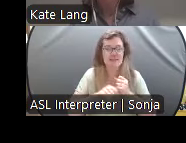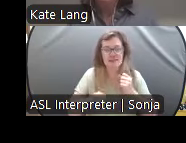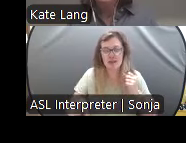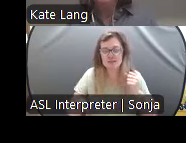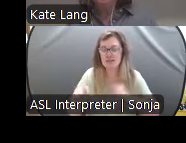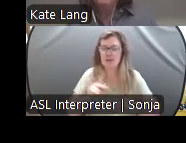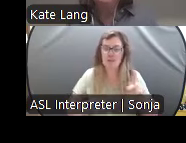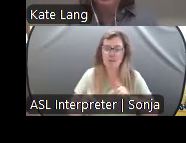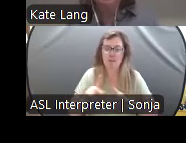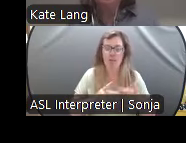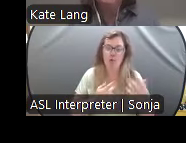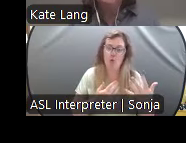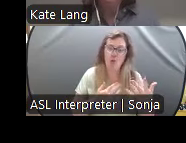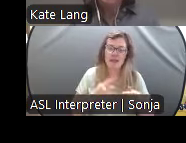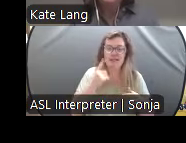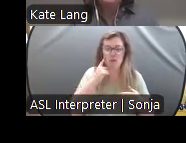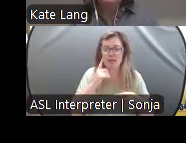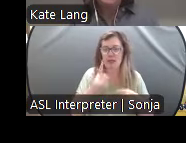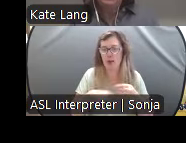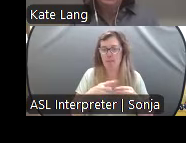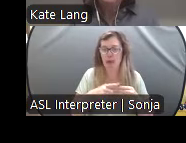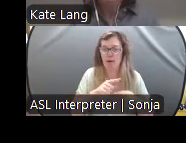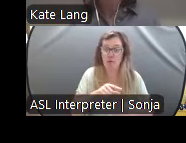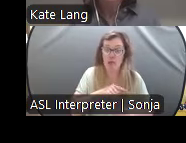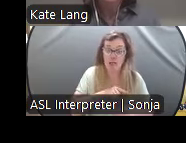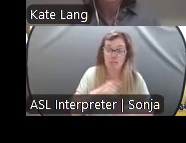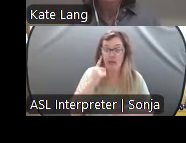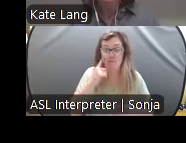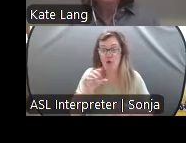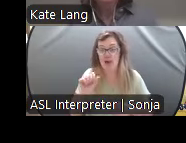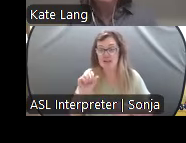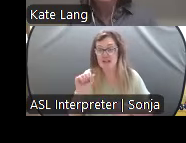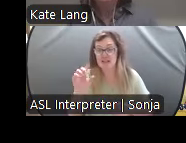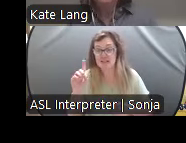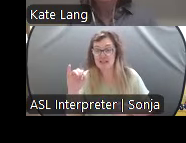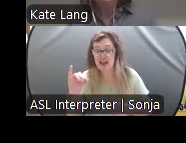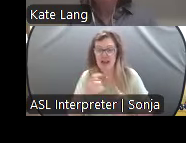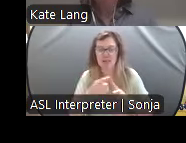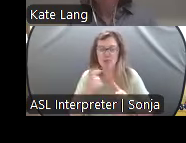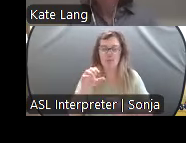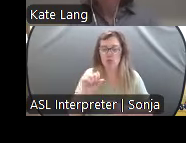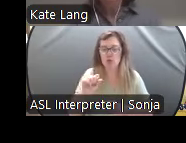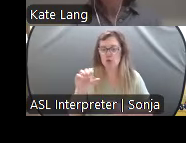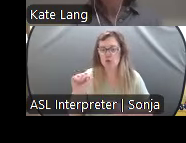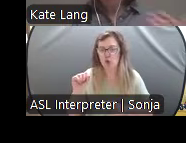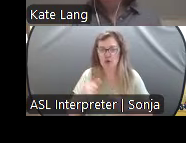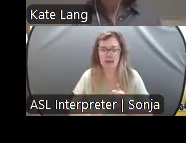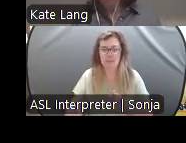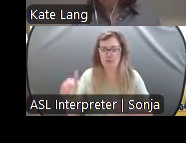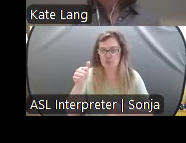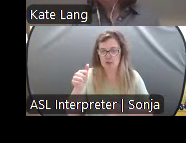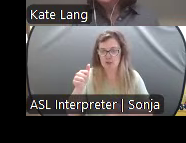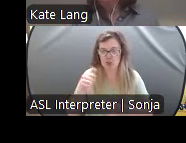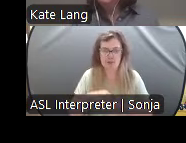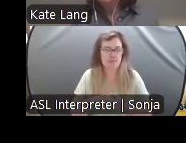waiting to hear about their eligibility for SSDI from the Social Security Administration.